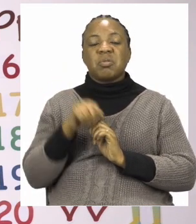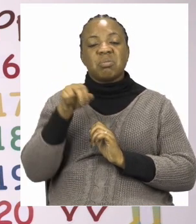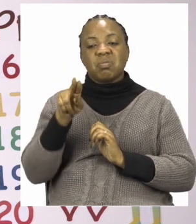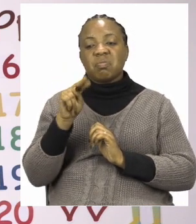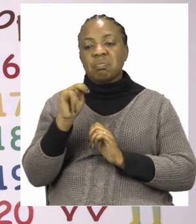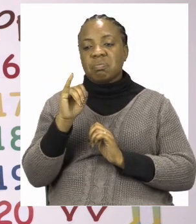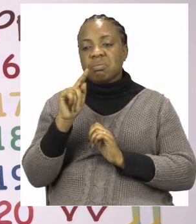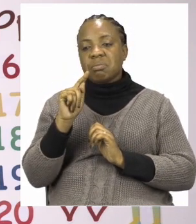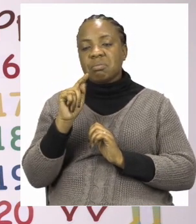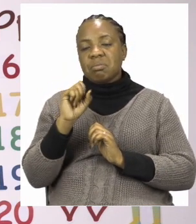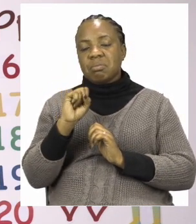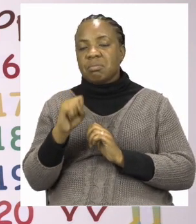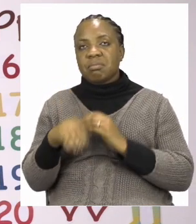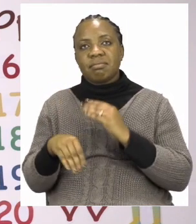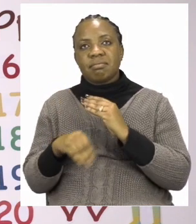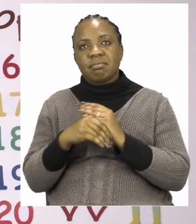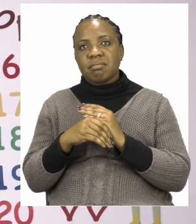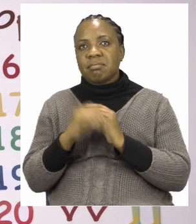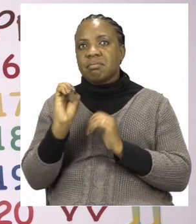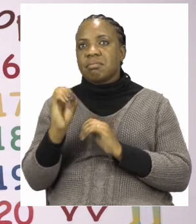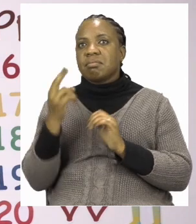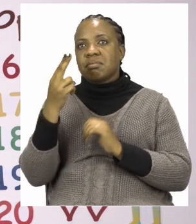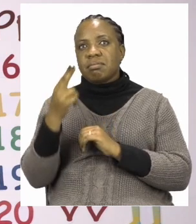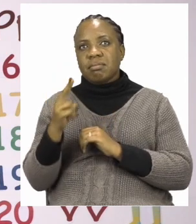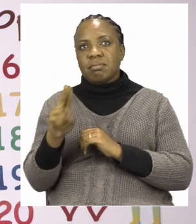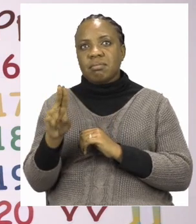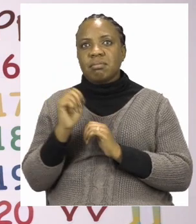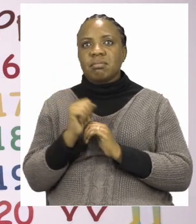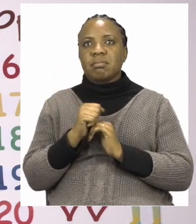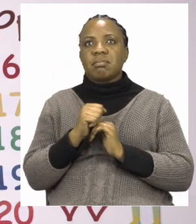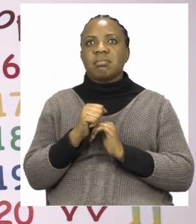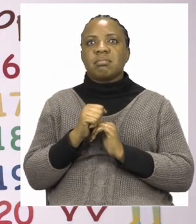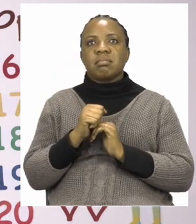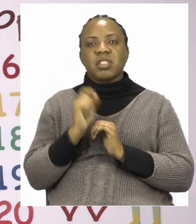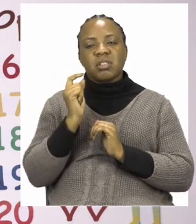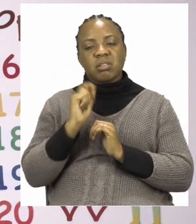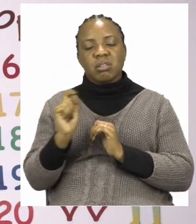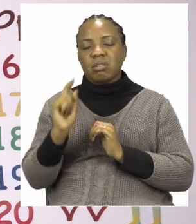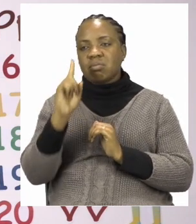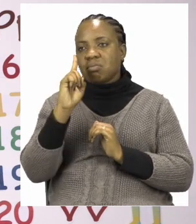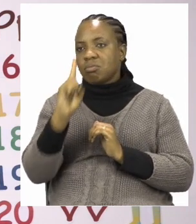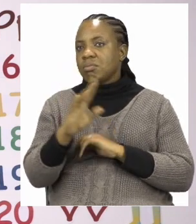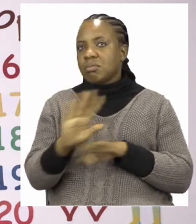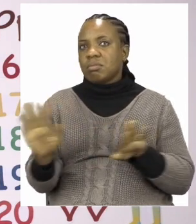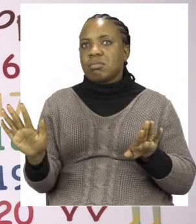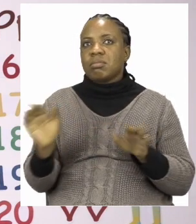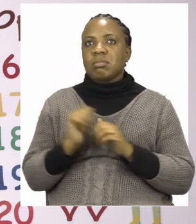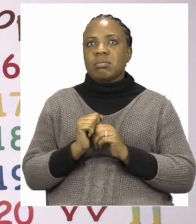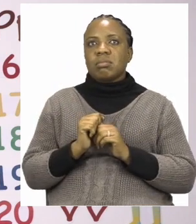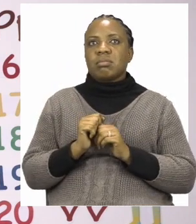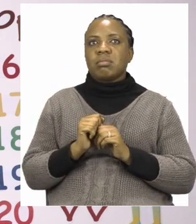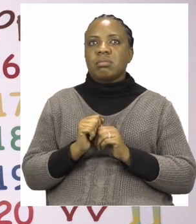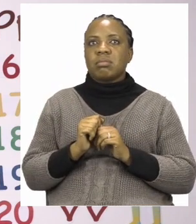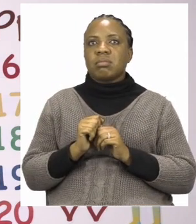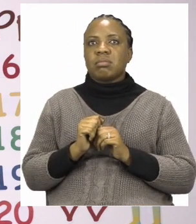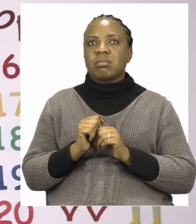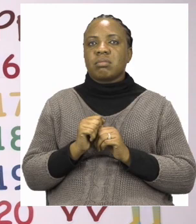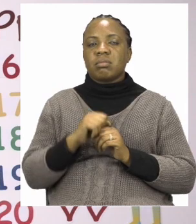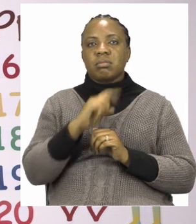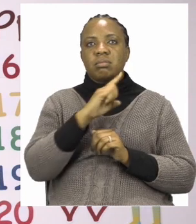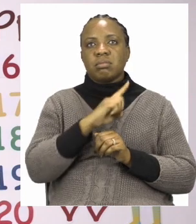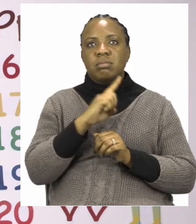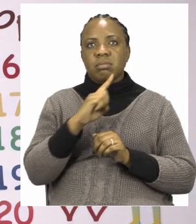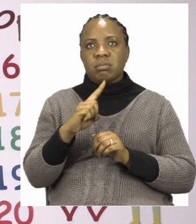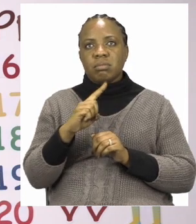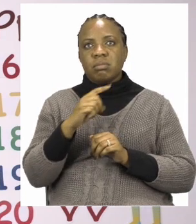which means we can simply take that 1 and put it in its right place. Now we have said